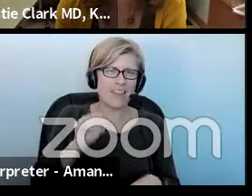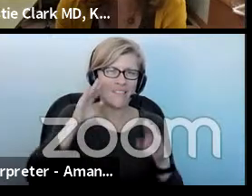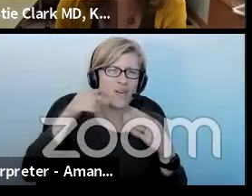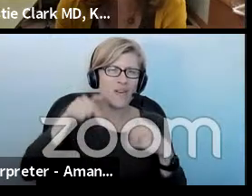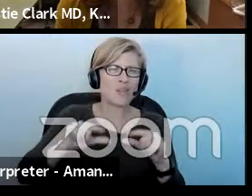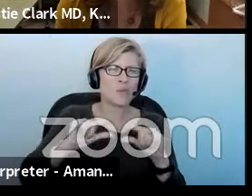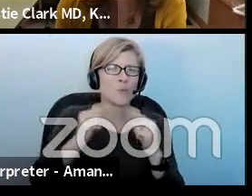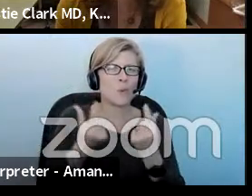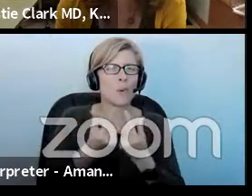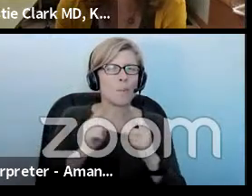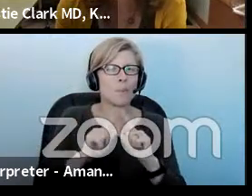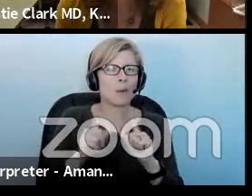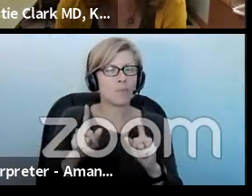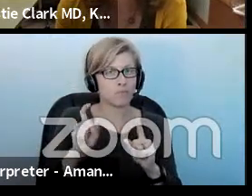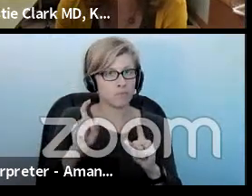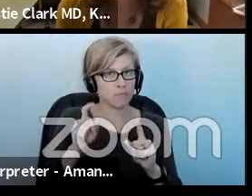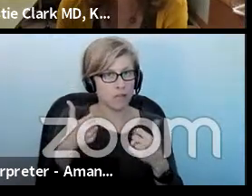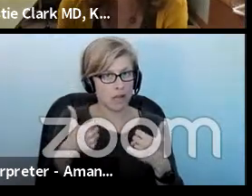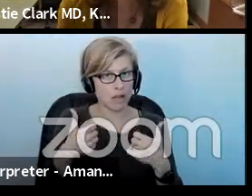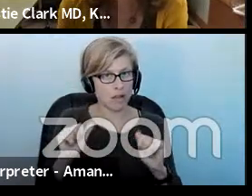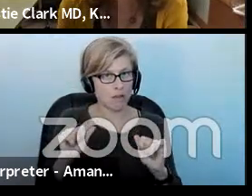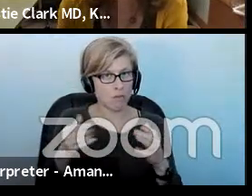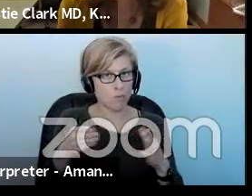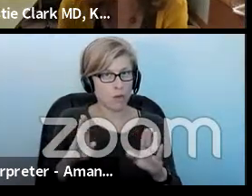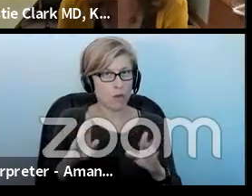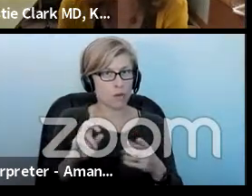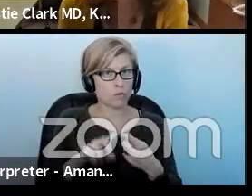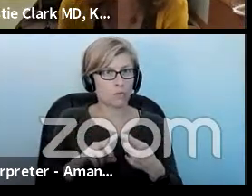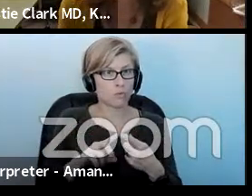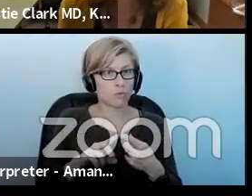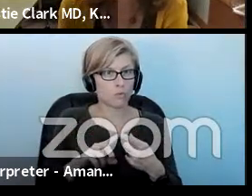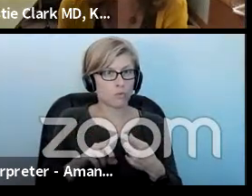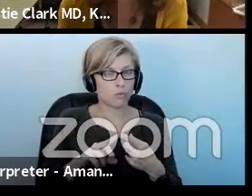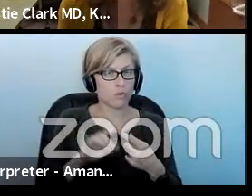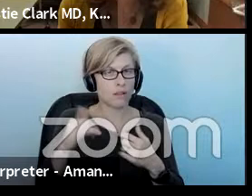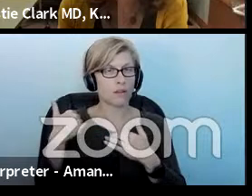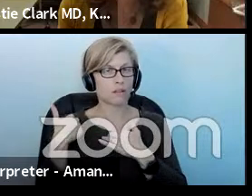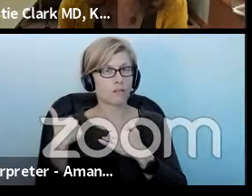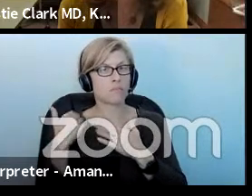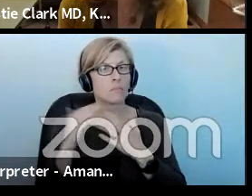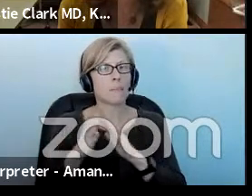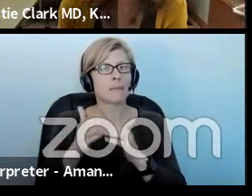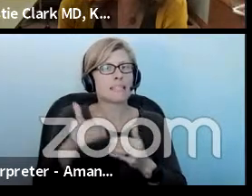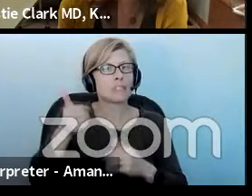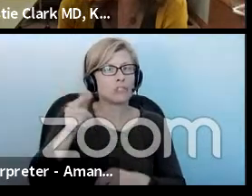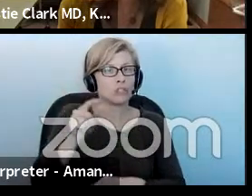but is there any way that we could help make the burden, I guess, easier on them?